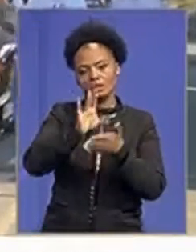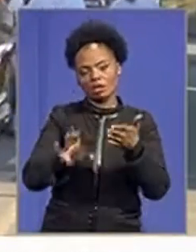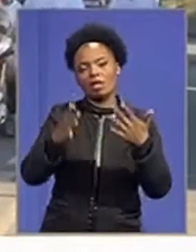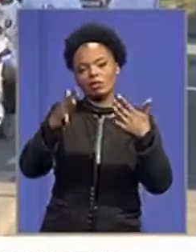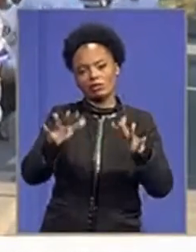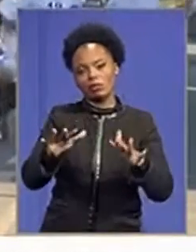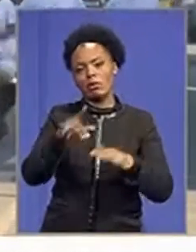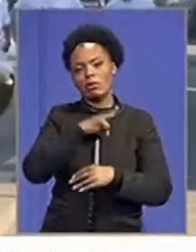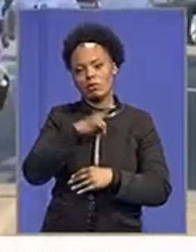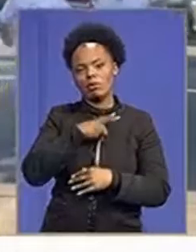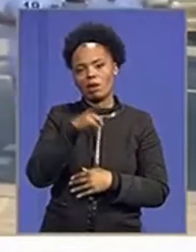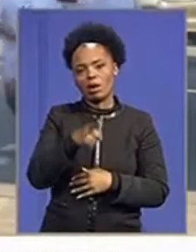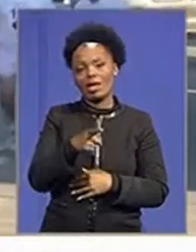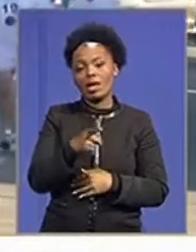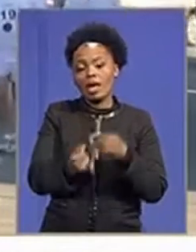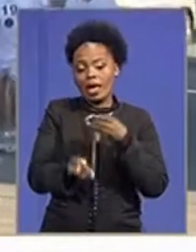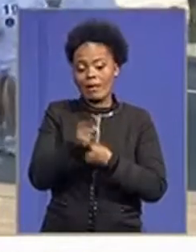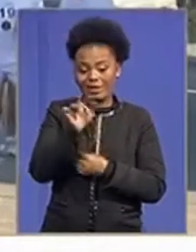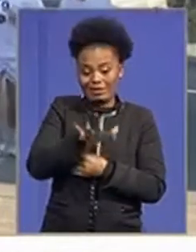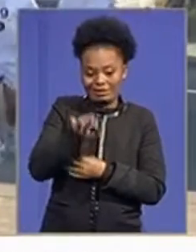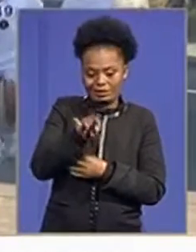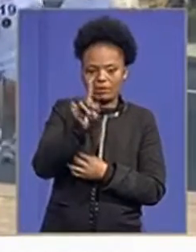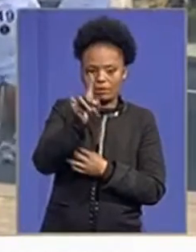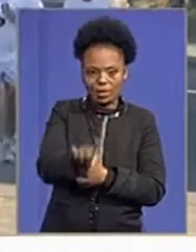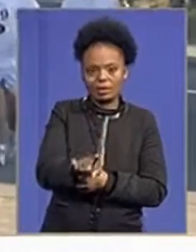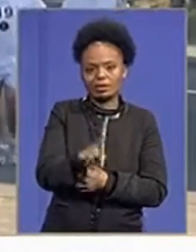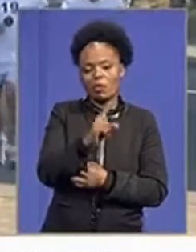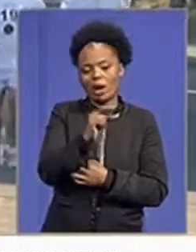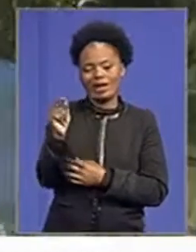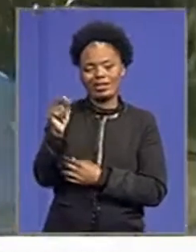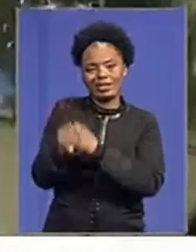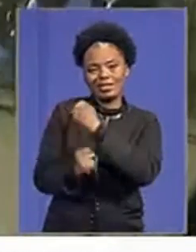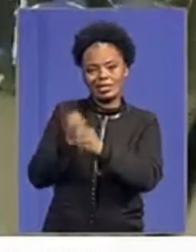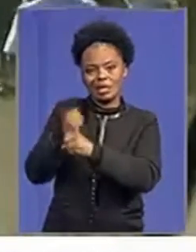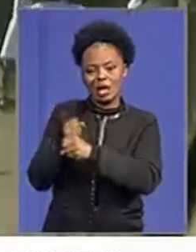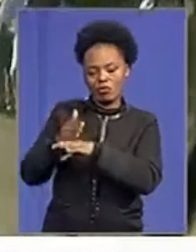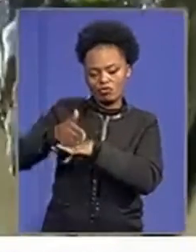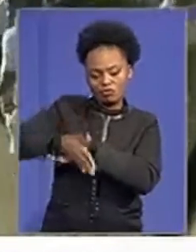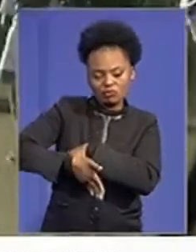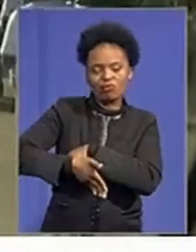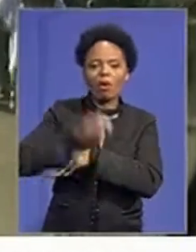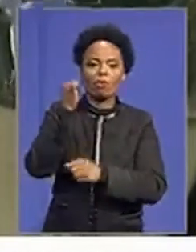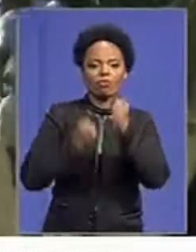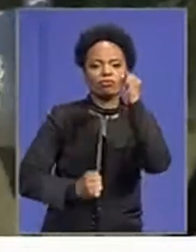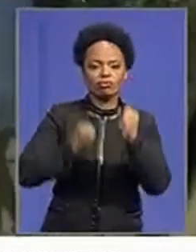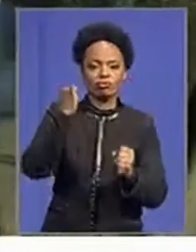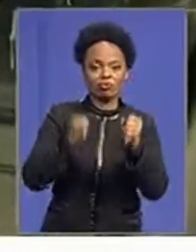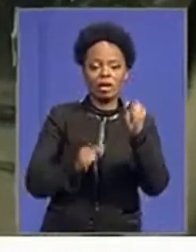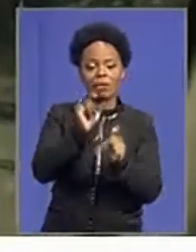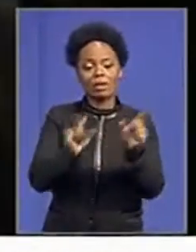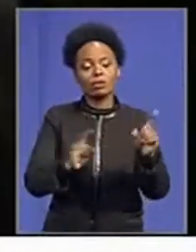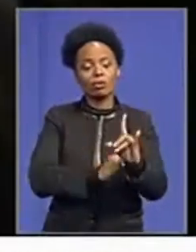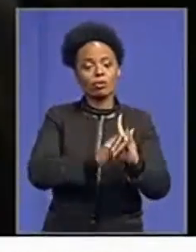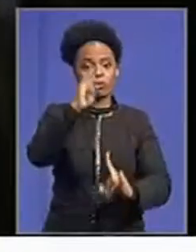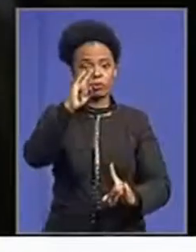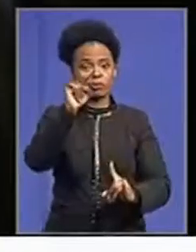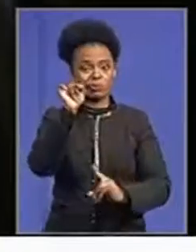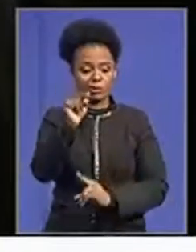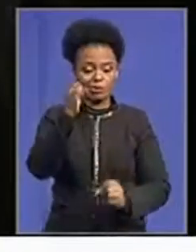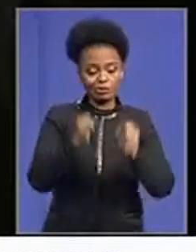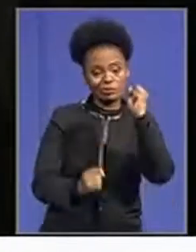leng selemo mo lebelo le ne le tshwanela ho keteka dilemo tse lekgolo le qadile. Bao ba ile hapa lebelo lena dilemong tsa ho feta